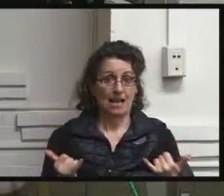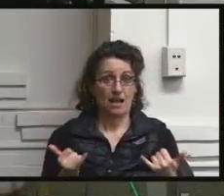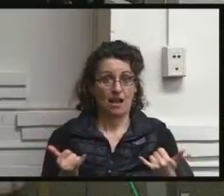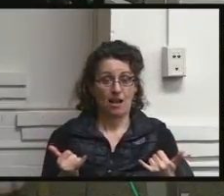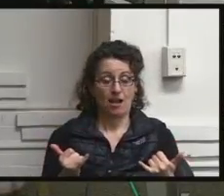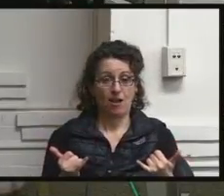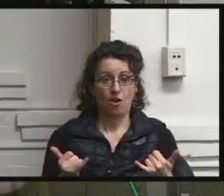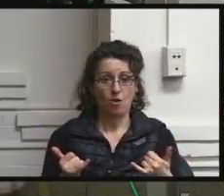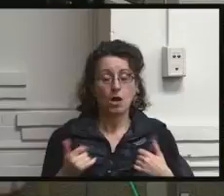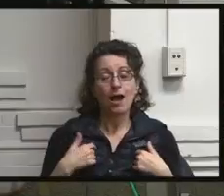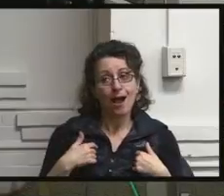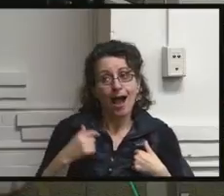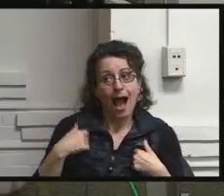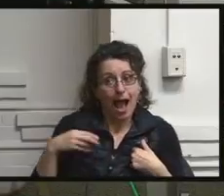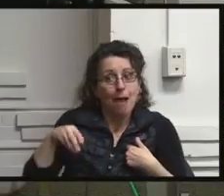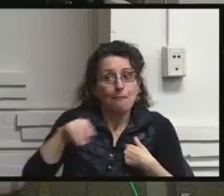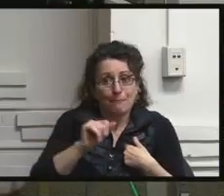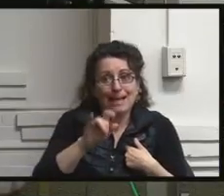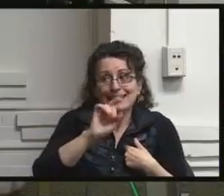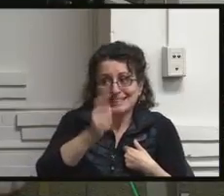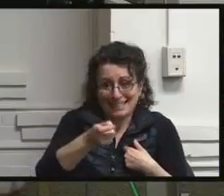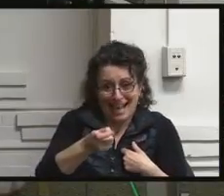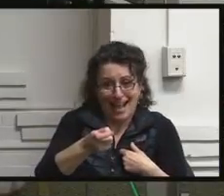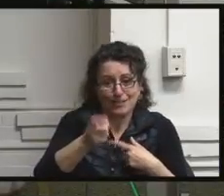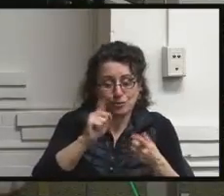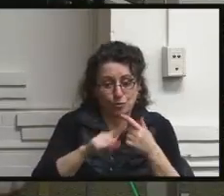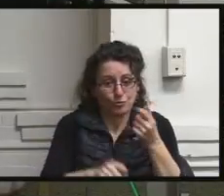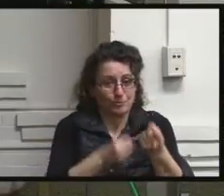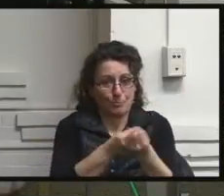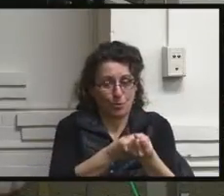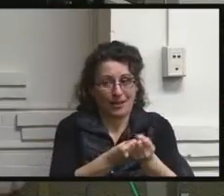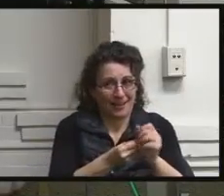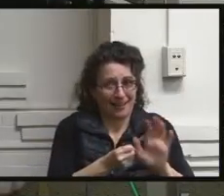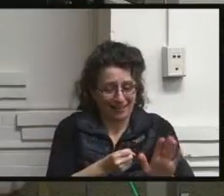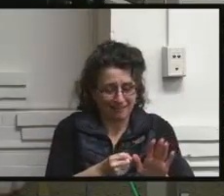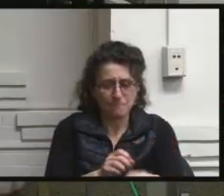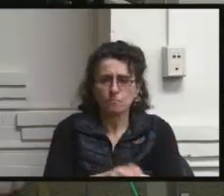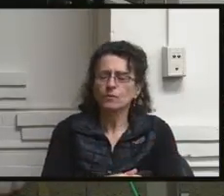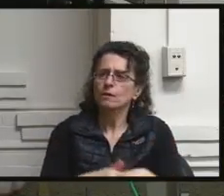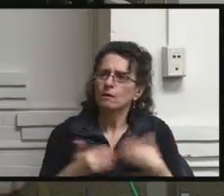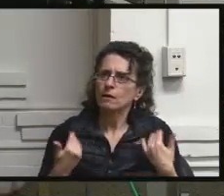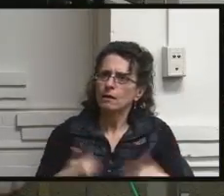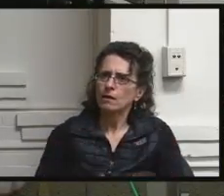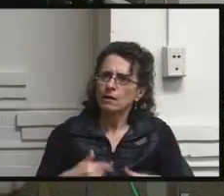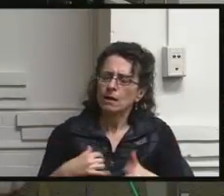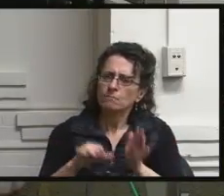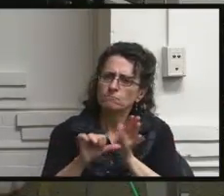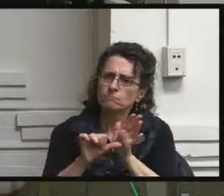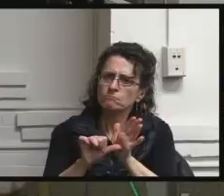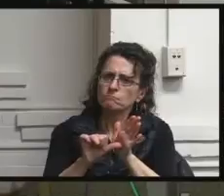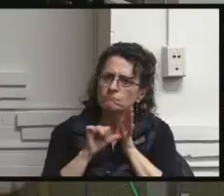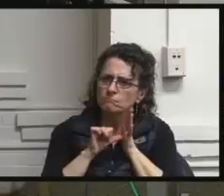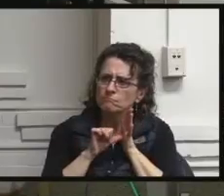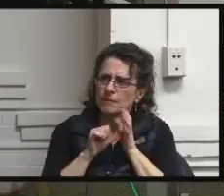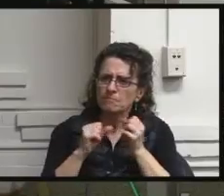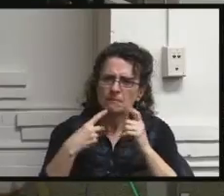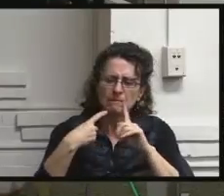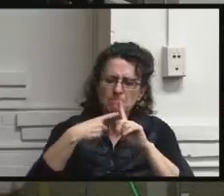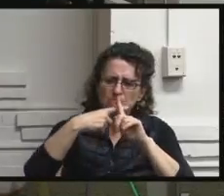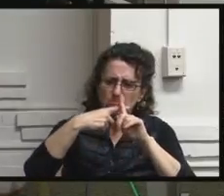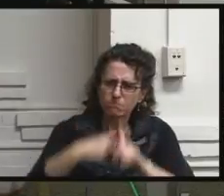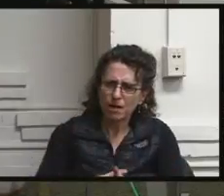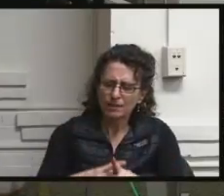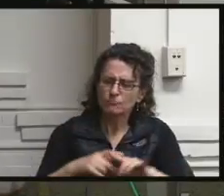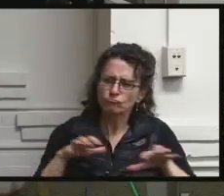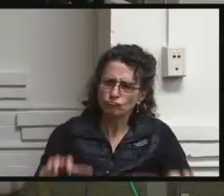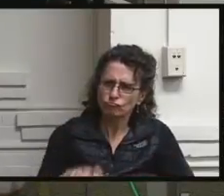a taxpayer in the district, I have seen more things happening in a positive manner with the new board that